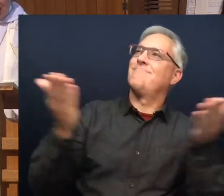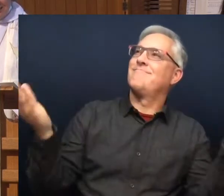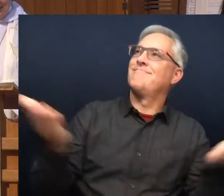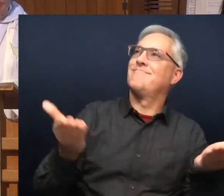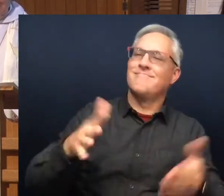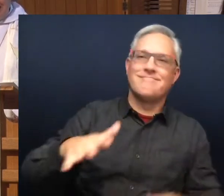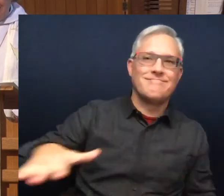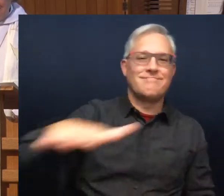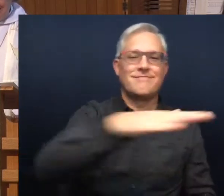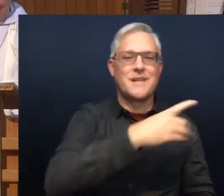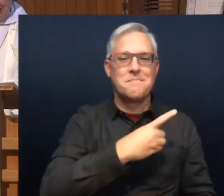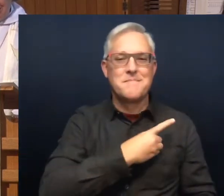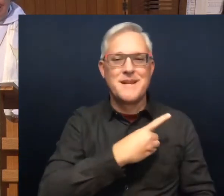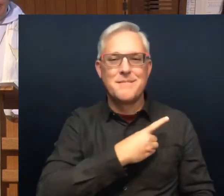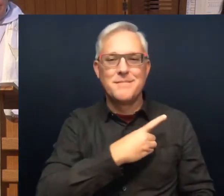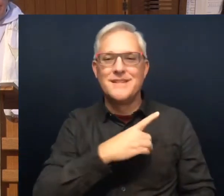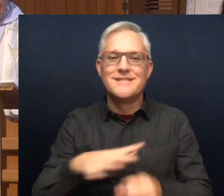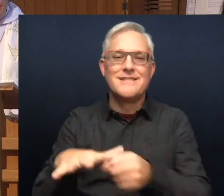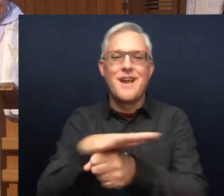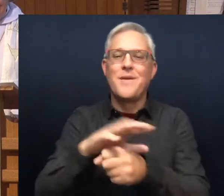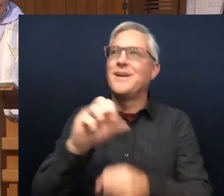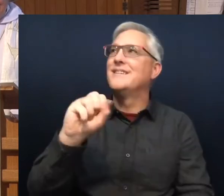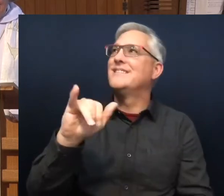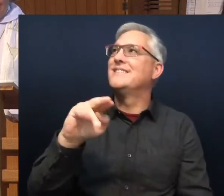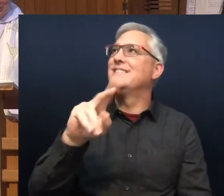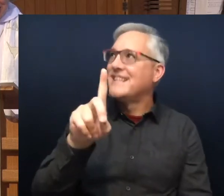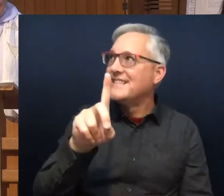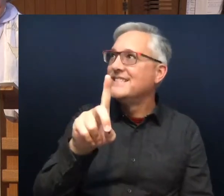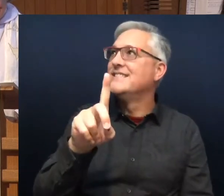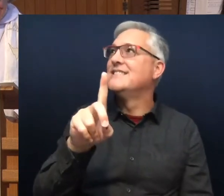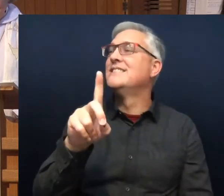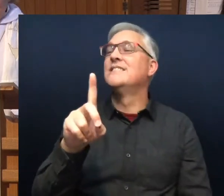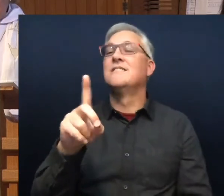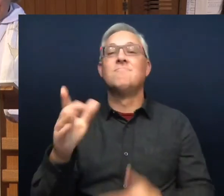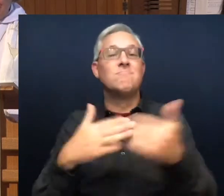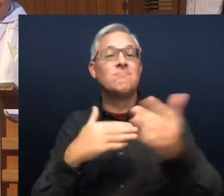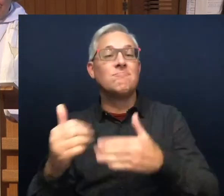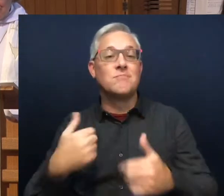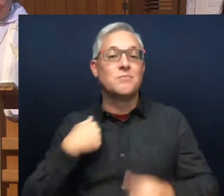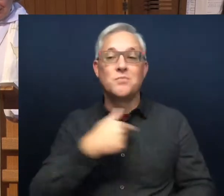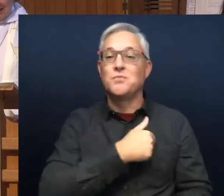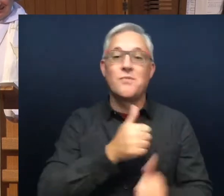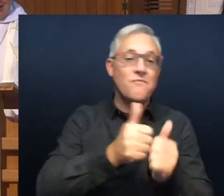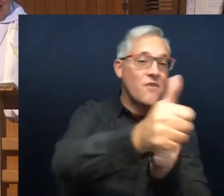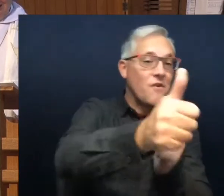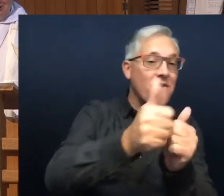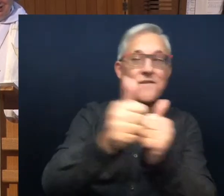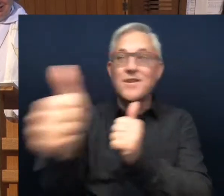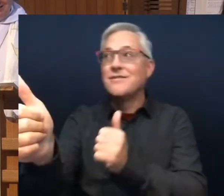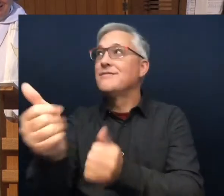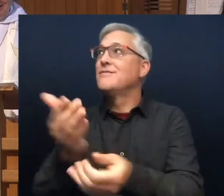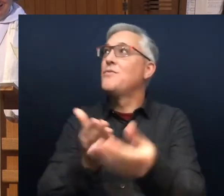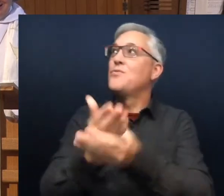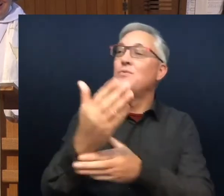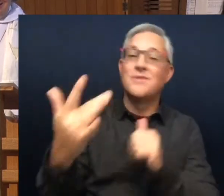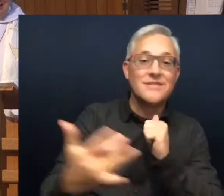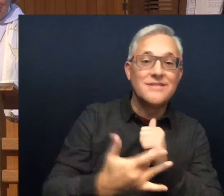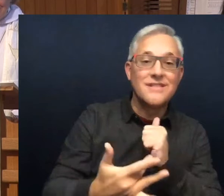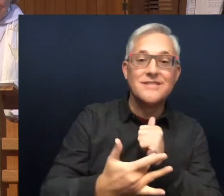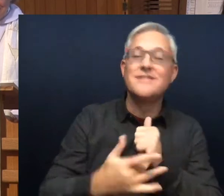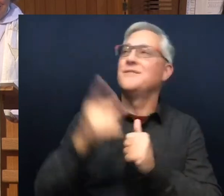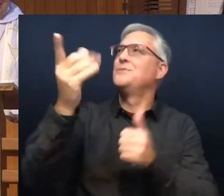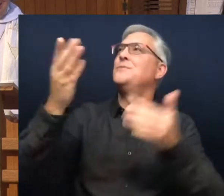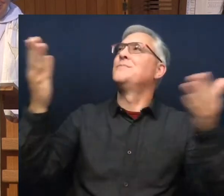gathering across the Minneapolis Area Synod, across geography and through technology,